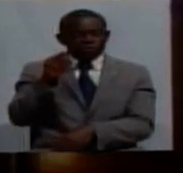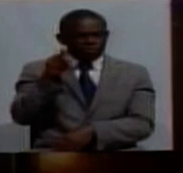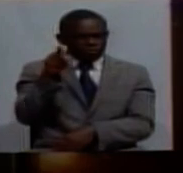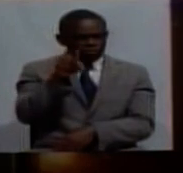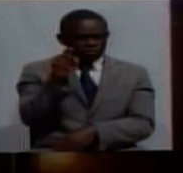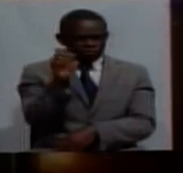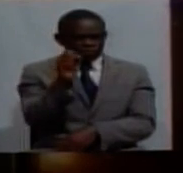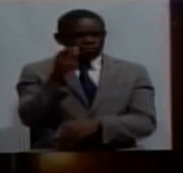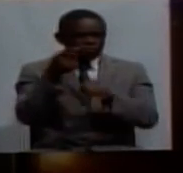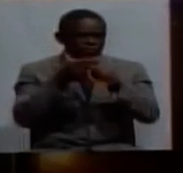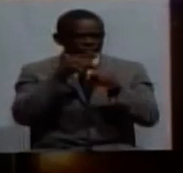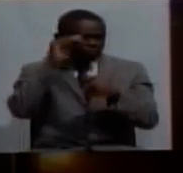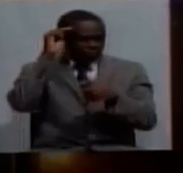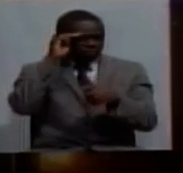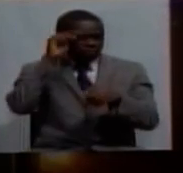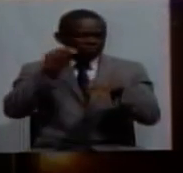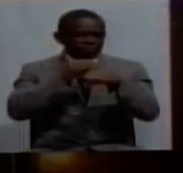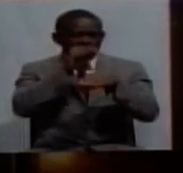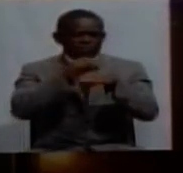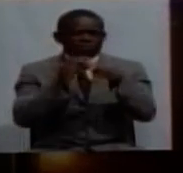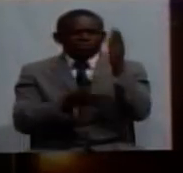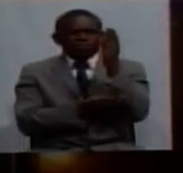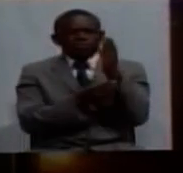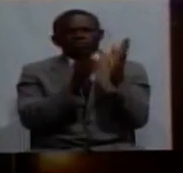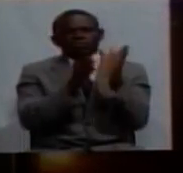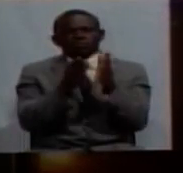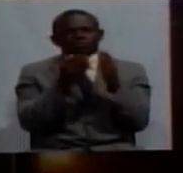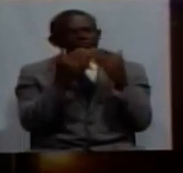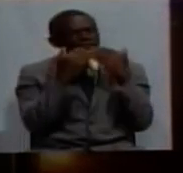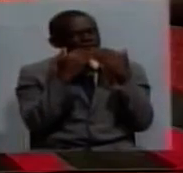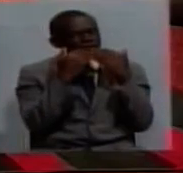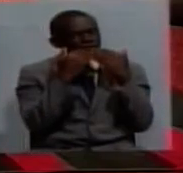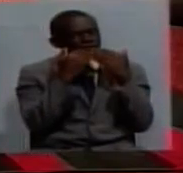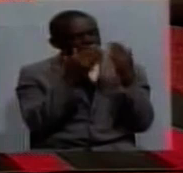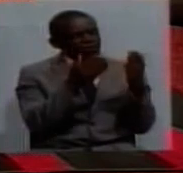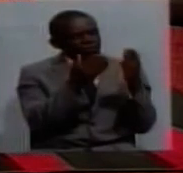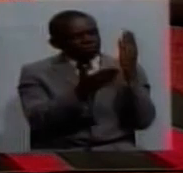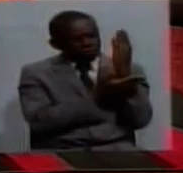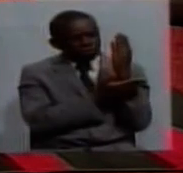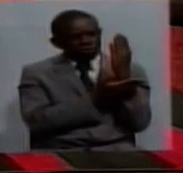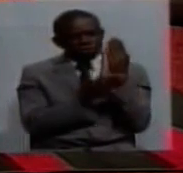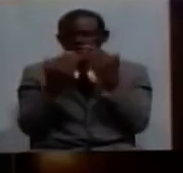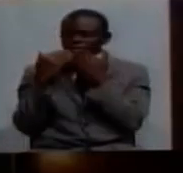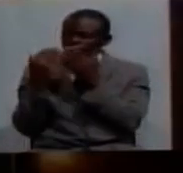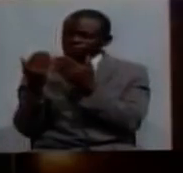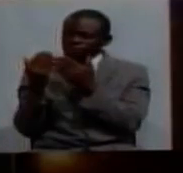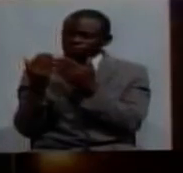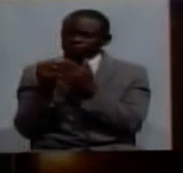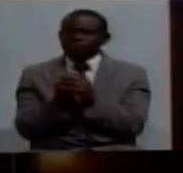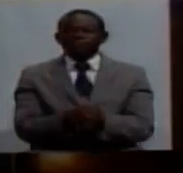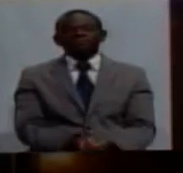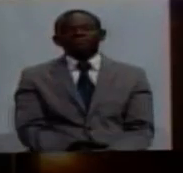Ministry of National Development Planning. Thank you for being on Sunday Interview and welcome. Thank you. Let's get